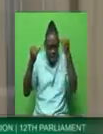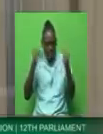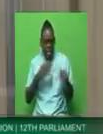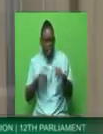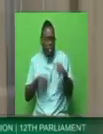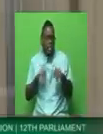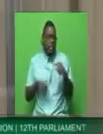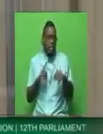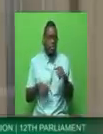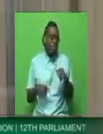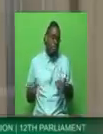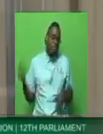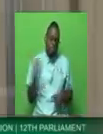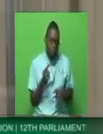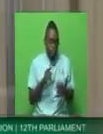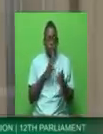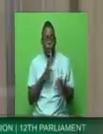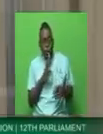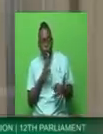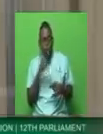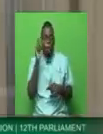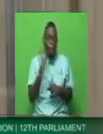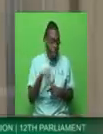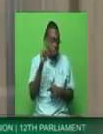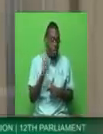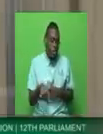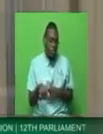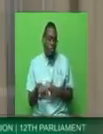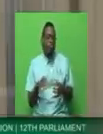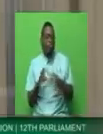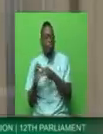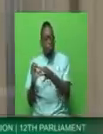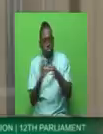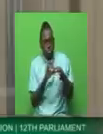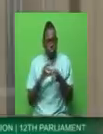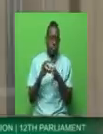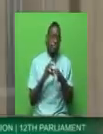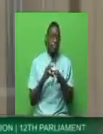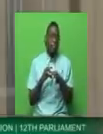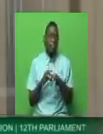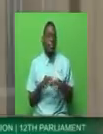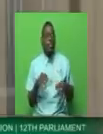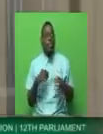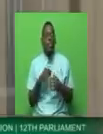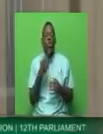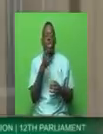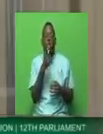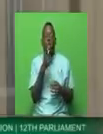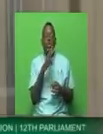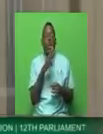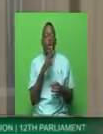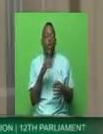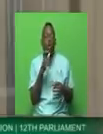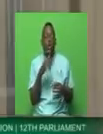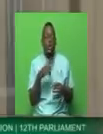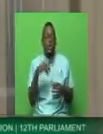wants to disavow himself, if he wants to disavow that, that's up to them. But the minister today spoke as the minister